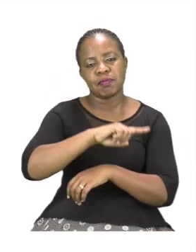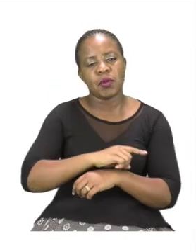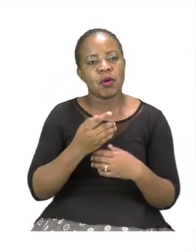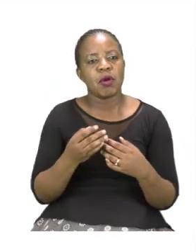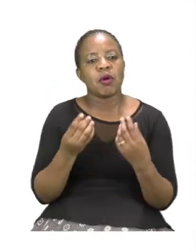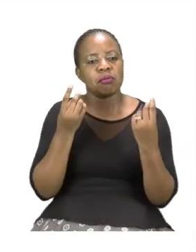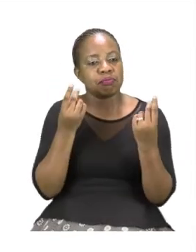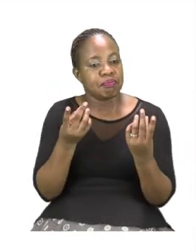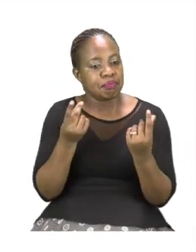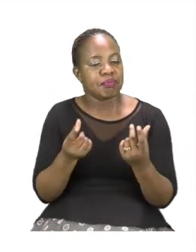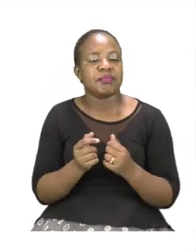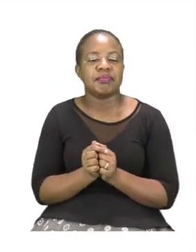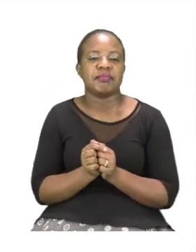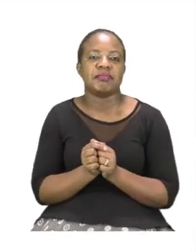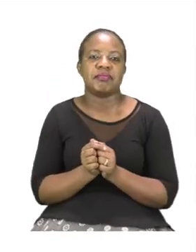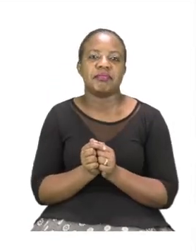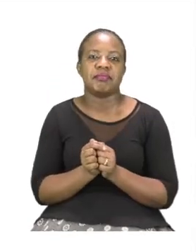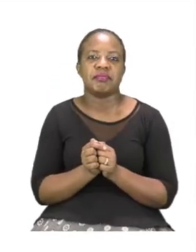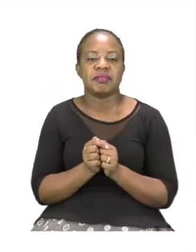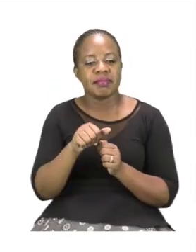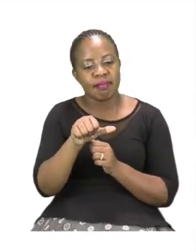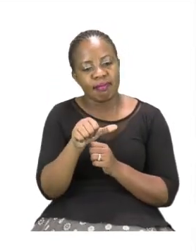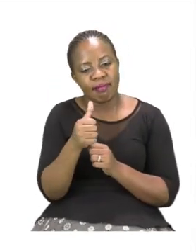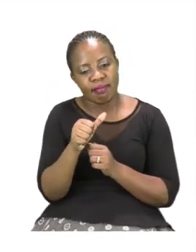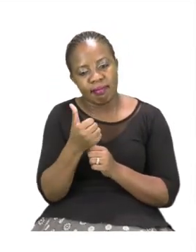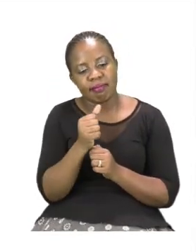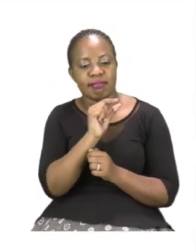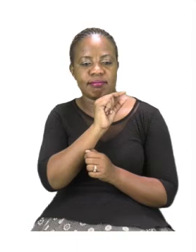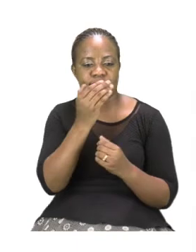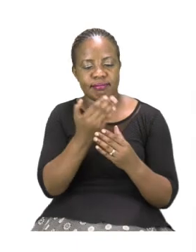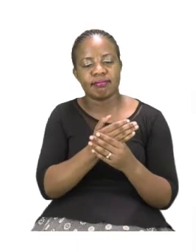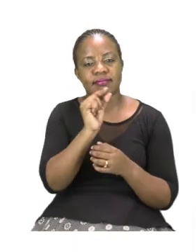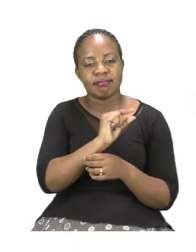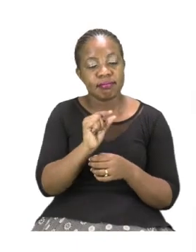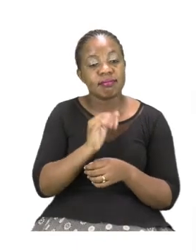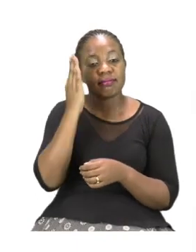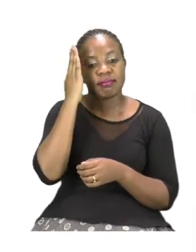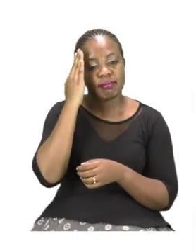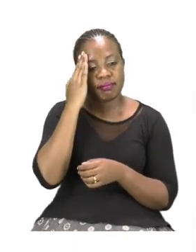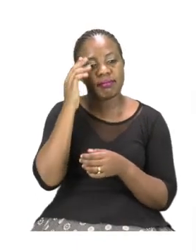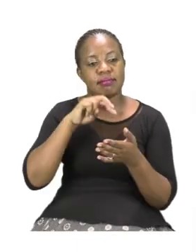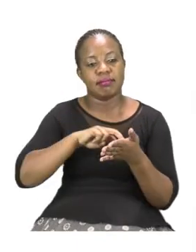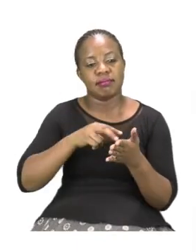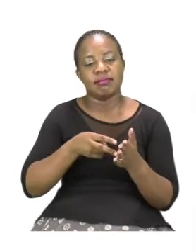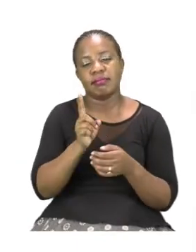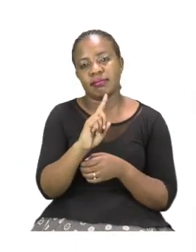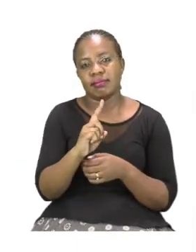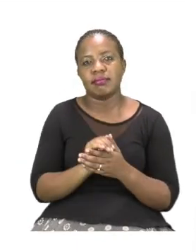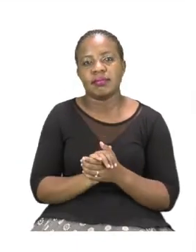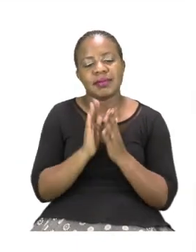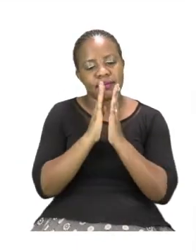food. The rest of the words I'm sure we know the meanings of. So I'd like us to please use